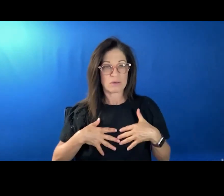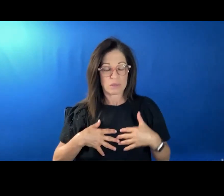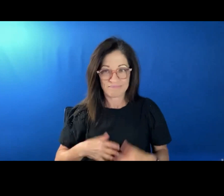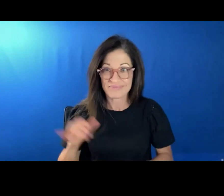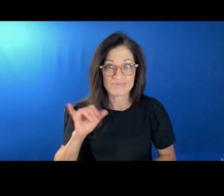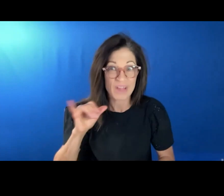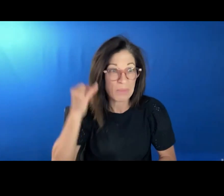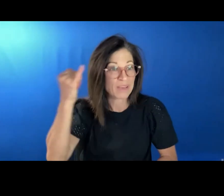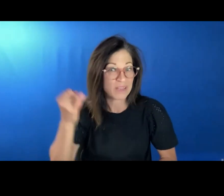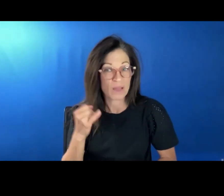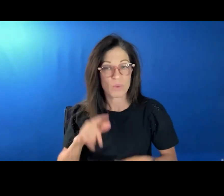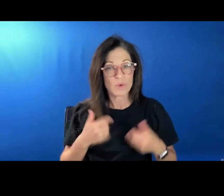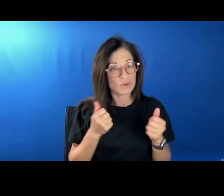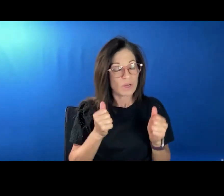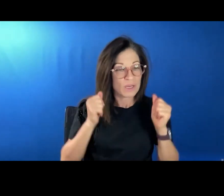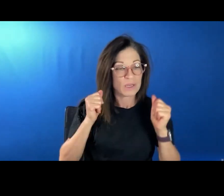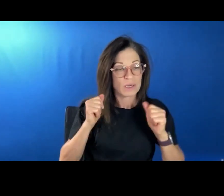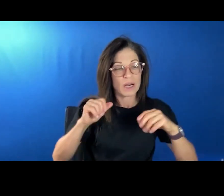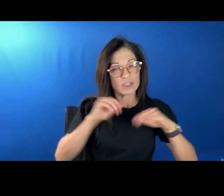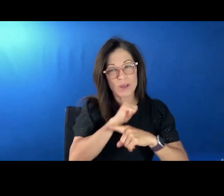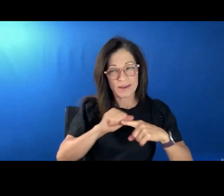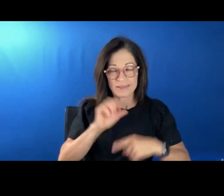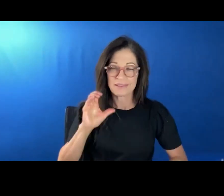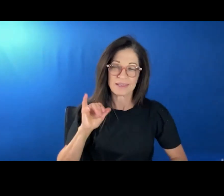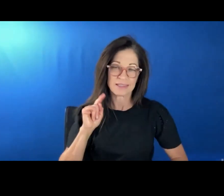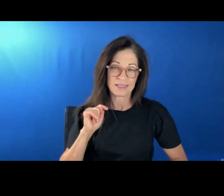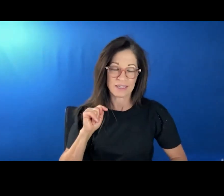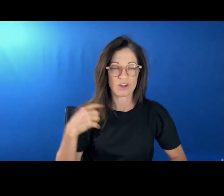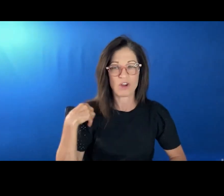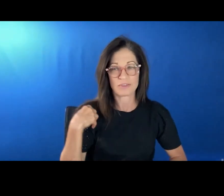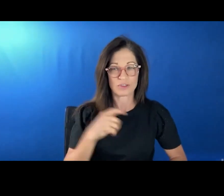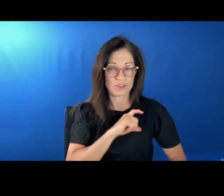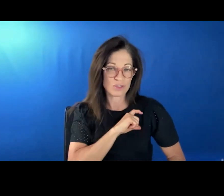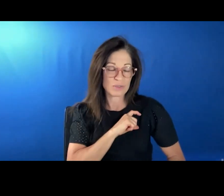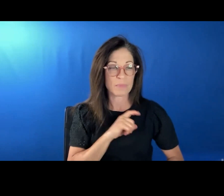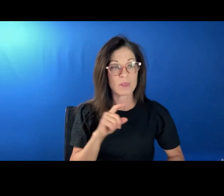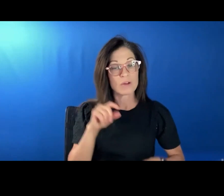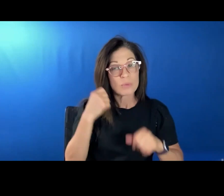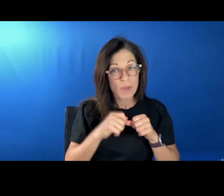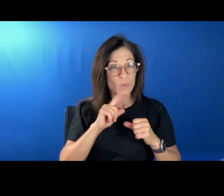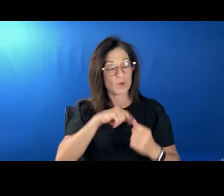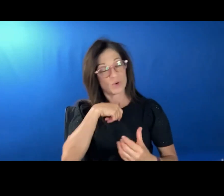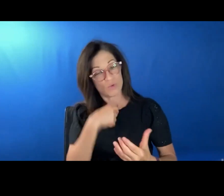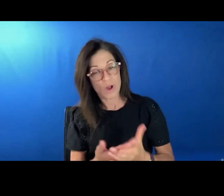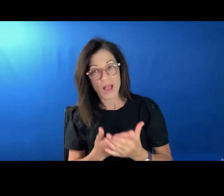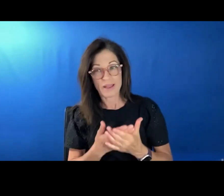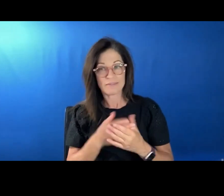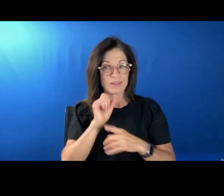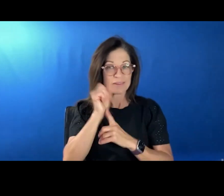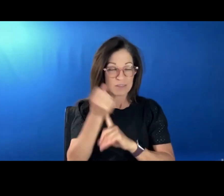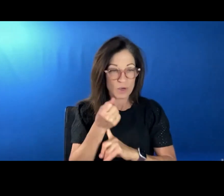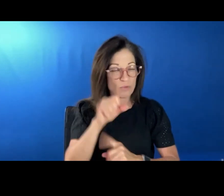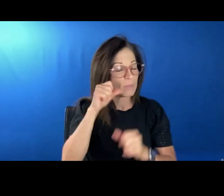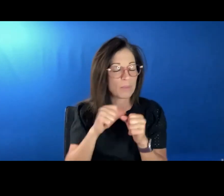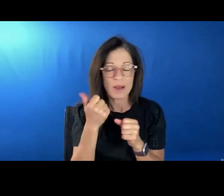to talk about when we train CIT officers. When you arrive on scene, just remember that feeling that any person